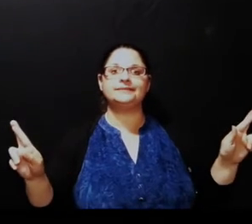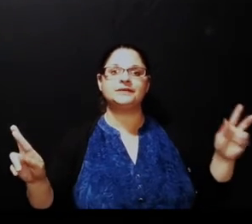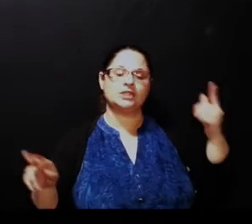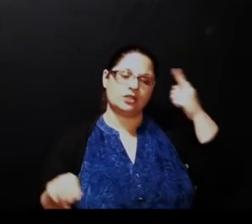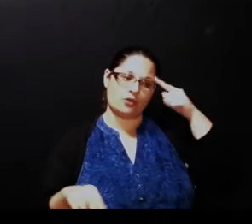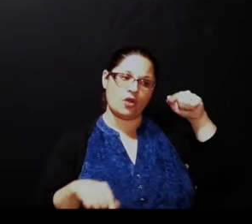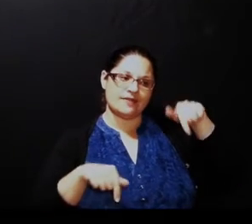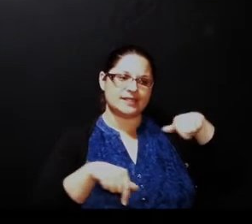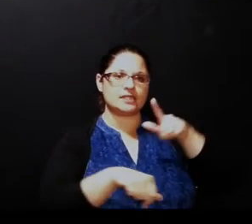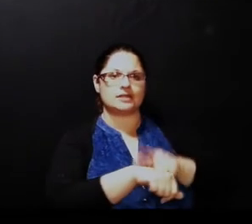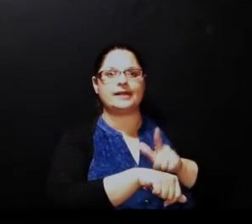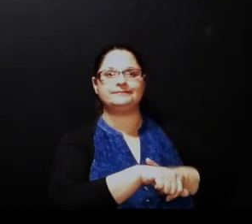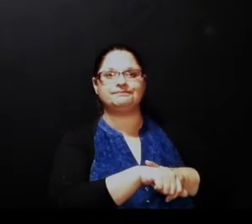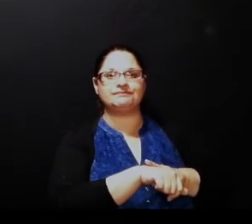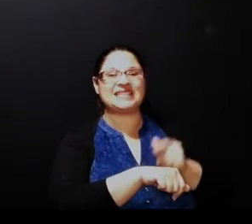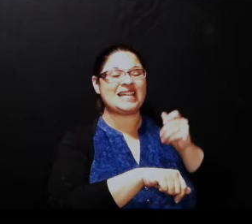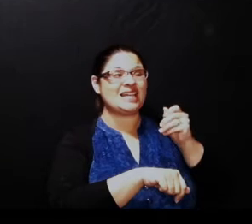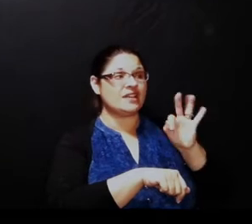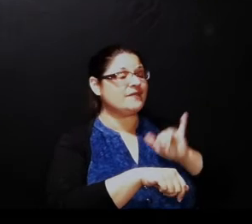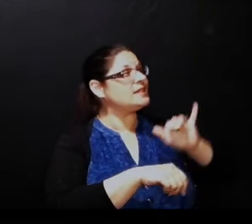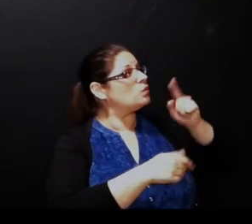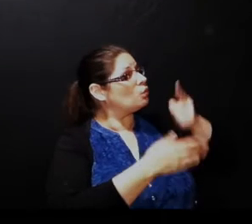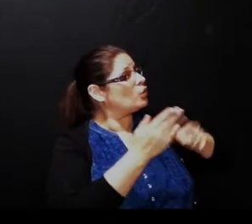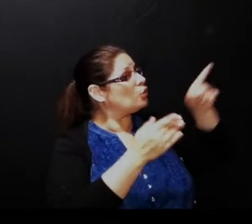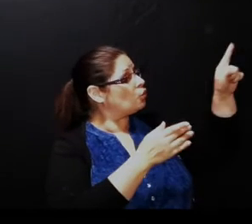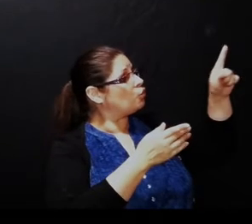hour, if it is what you desire.